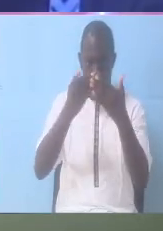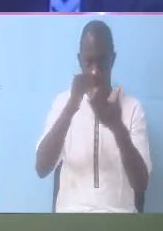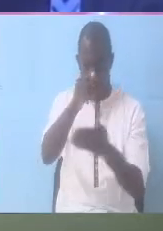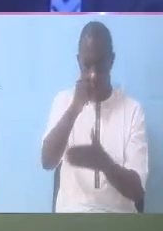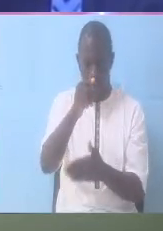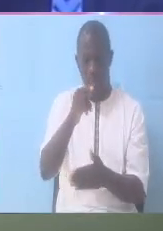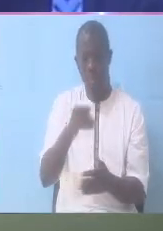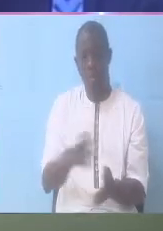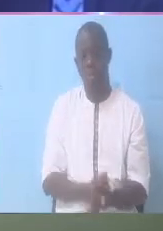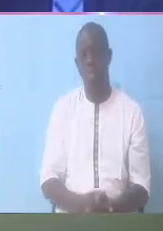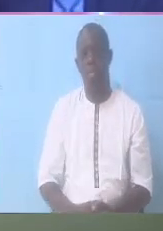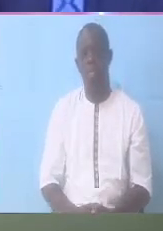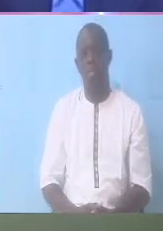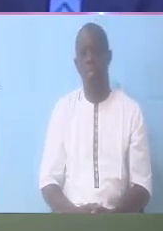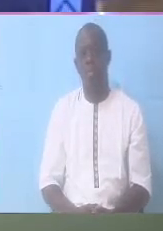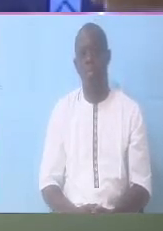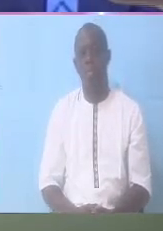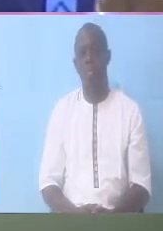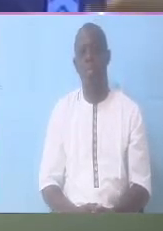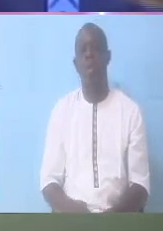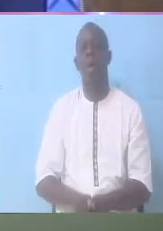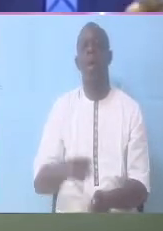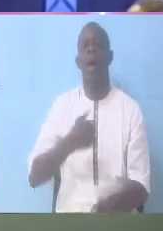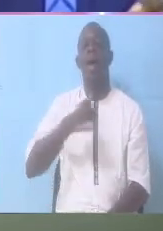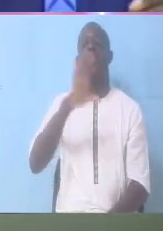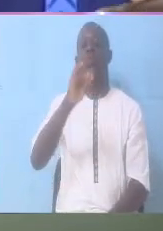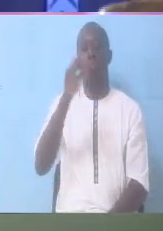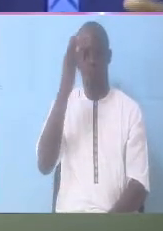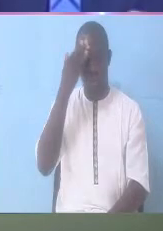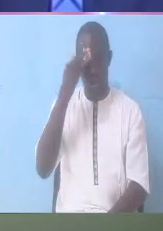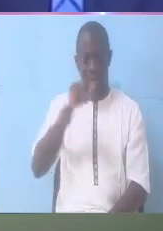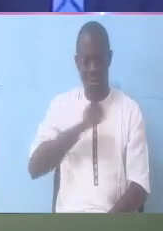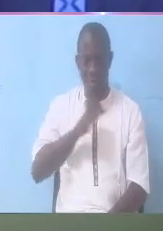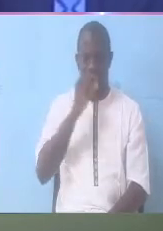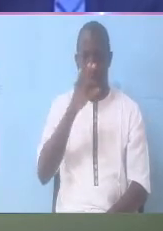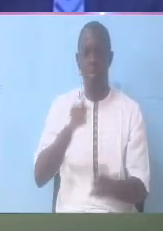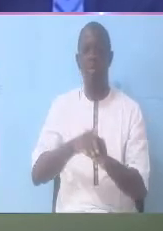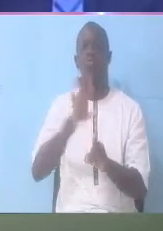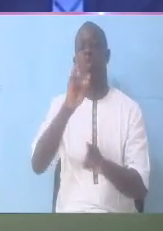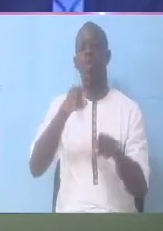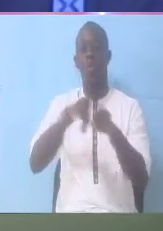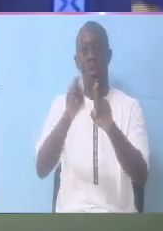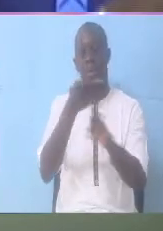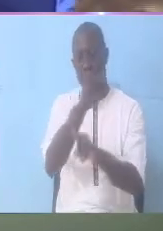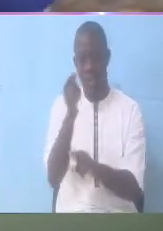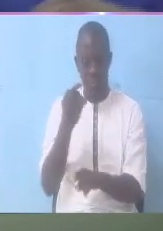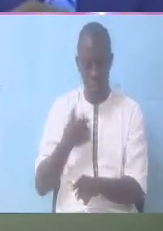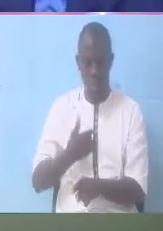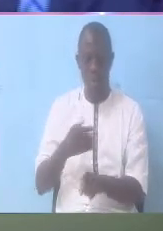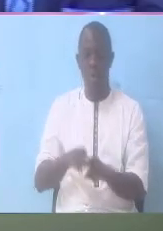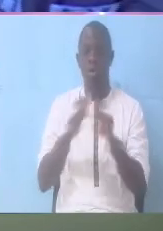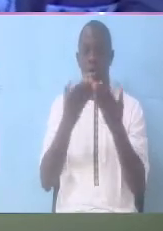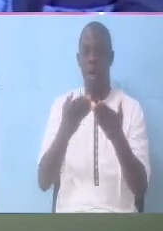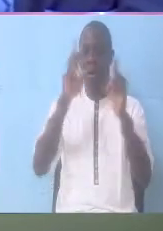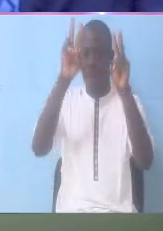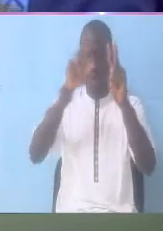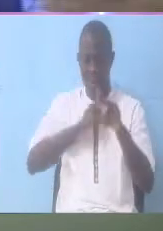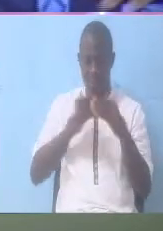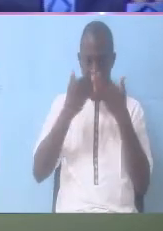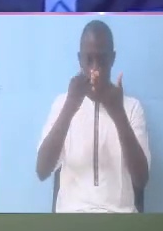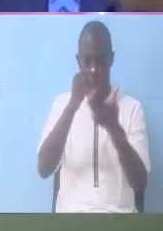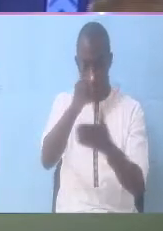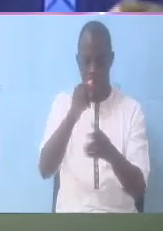Well, I do know that he said let them be dealt with, yes. He told you that? Yes, let them be dealt with, yes. Let them set an